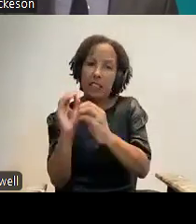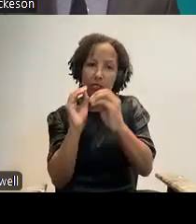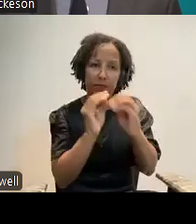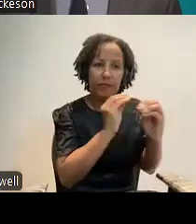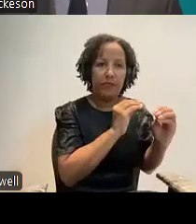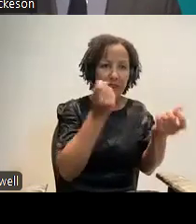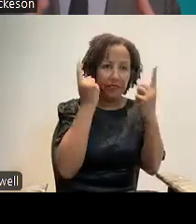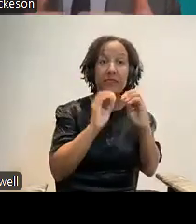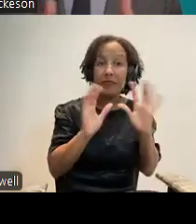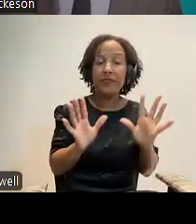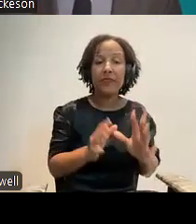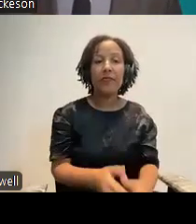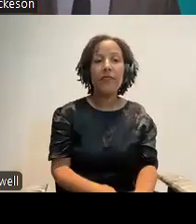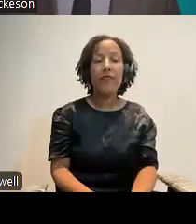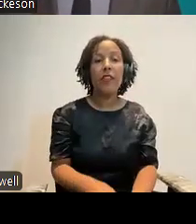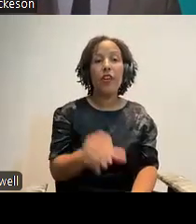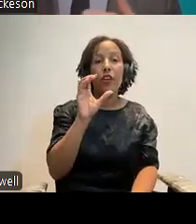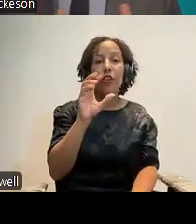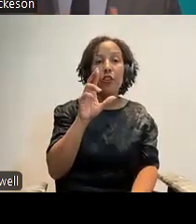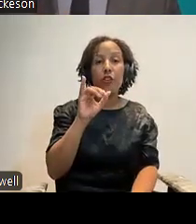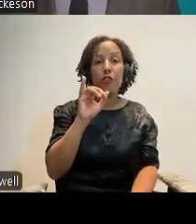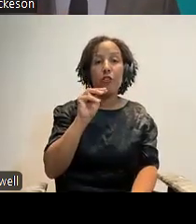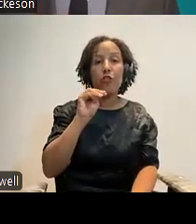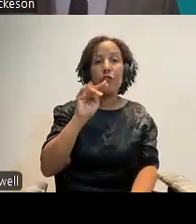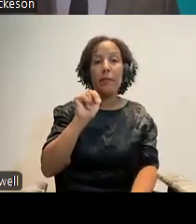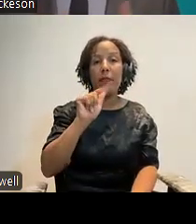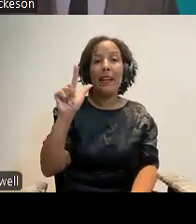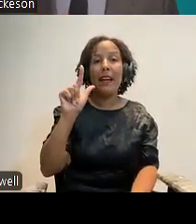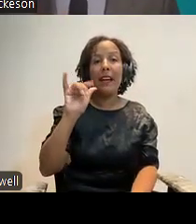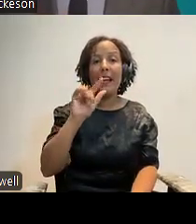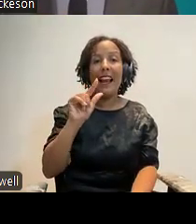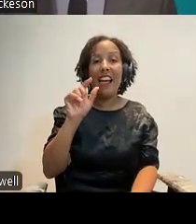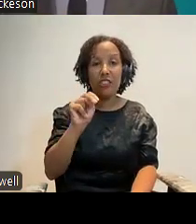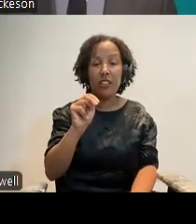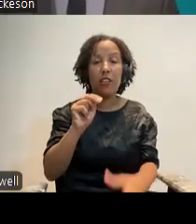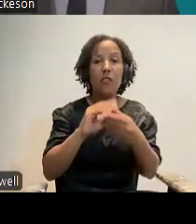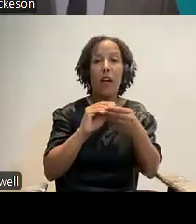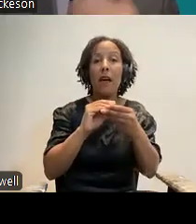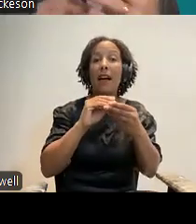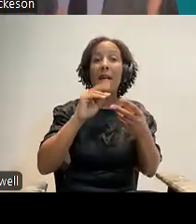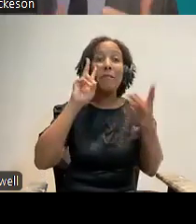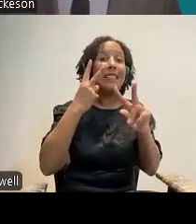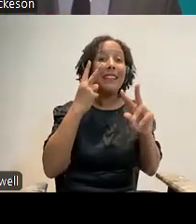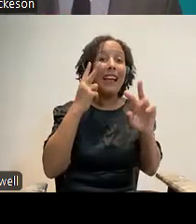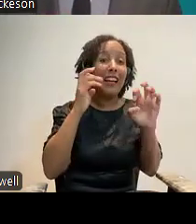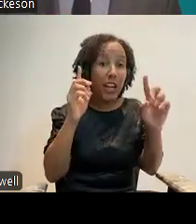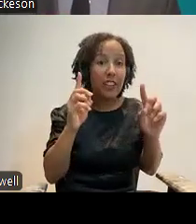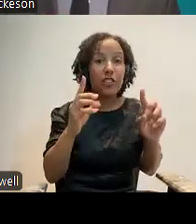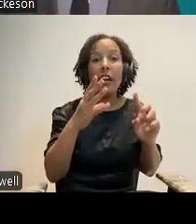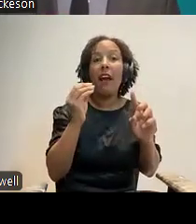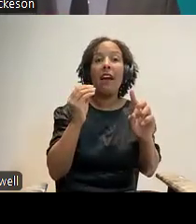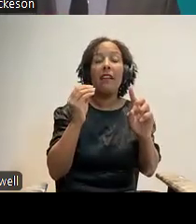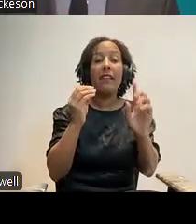Criminalization. So again, I've touched on this and the stigma and the misidentification and the choosing exploitation. So what I really want to highlight from